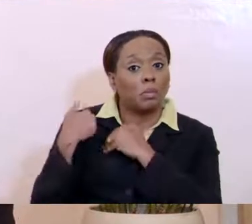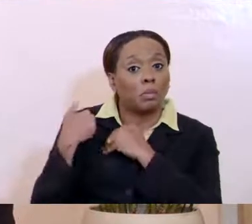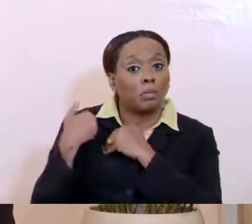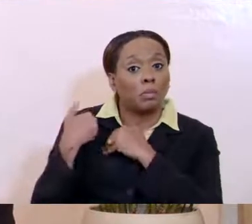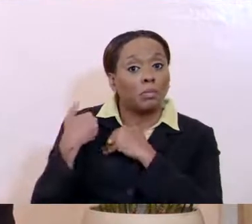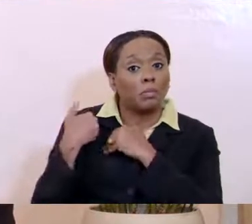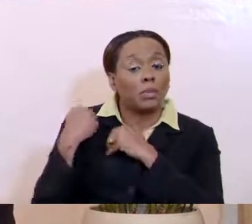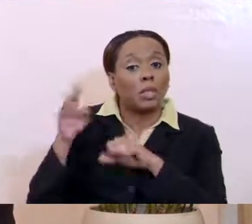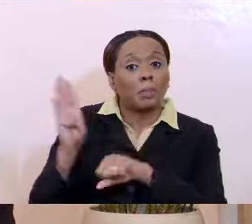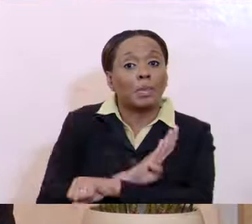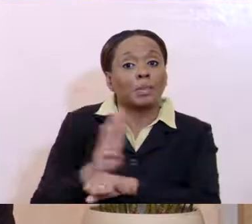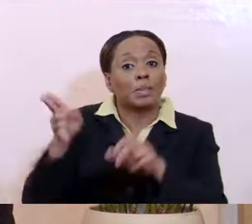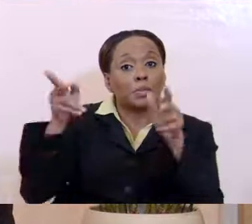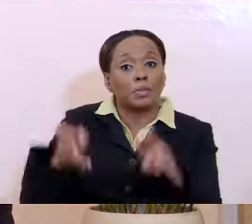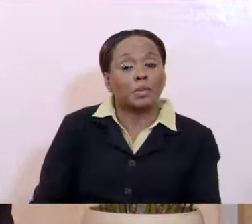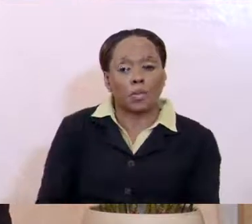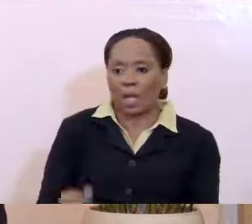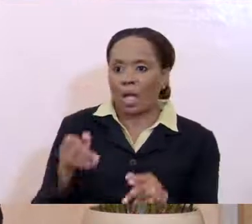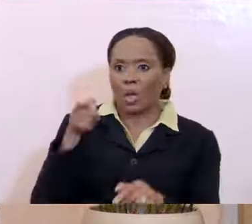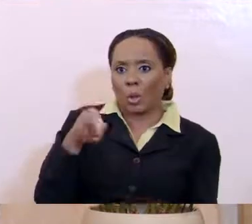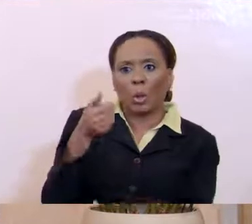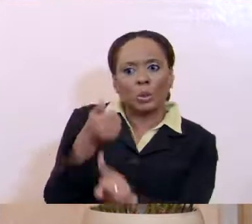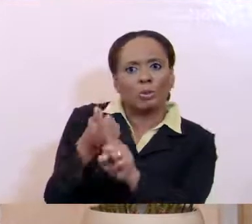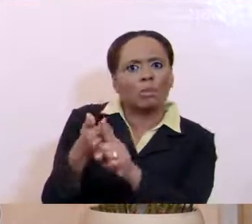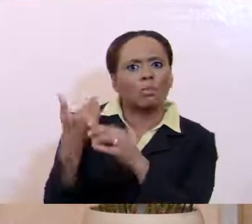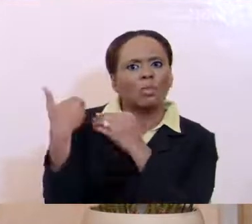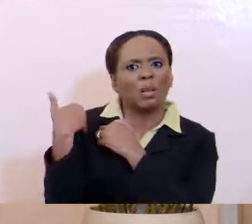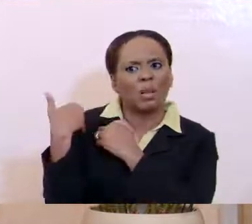So people who are